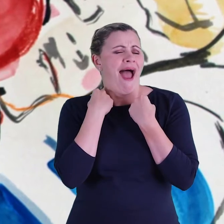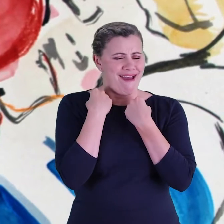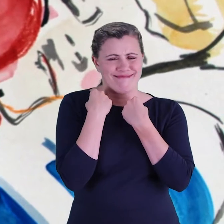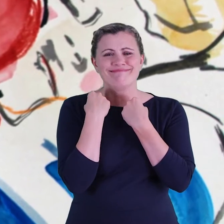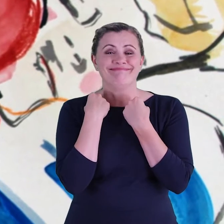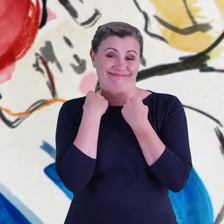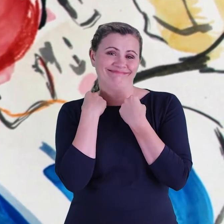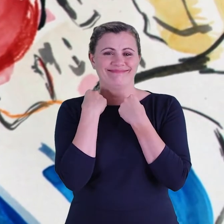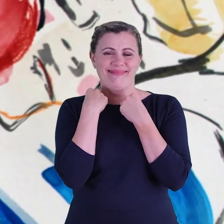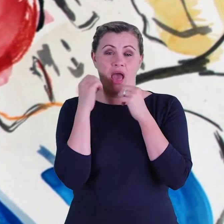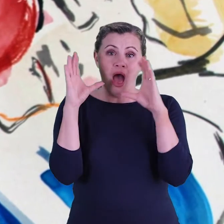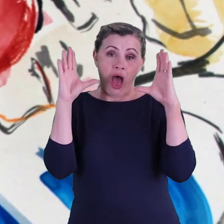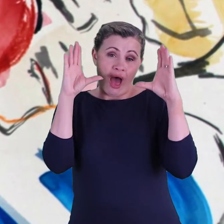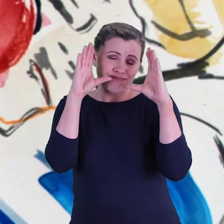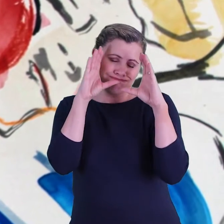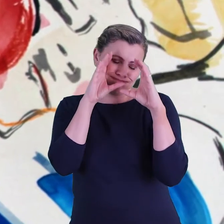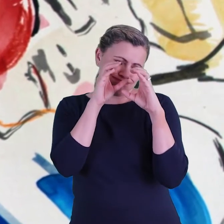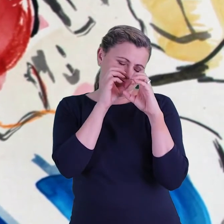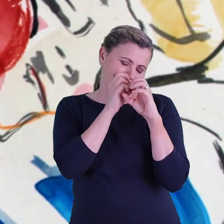saying,